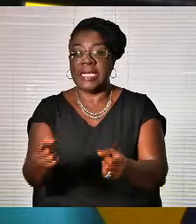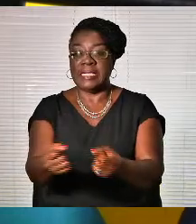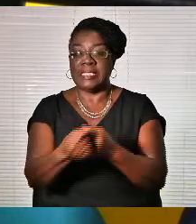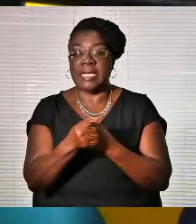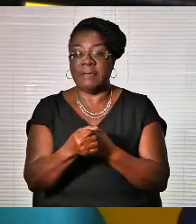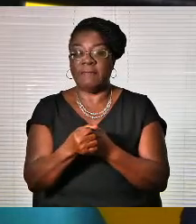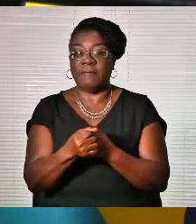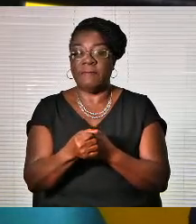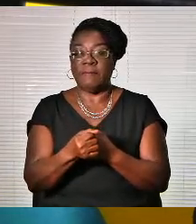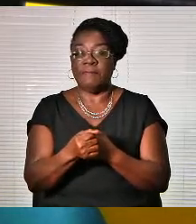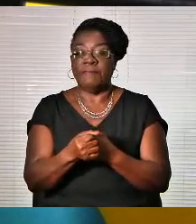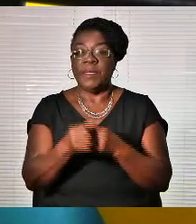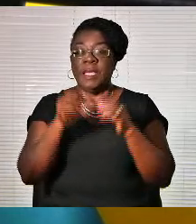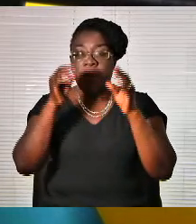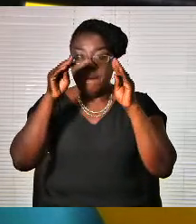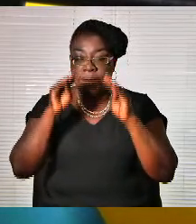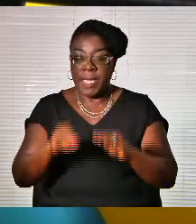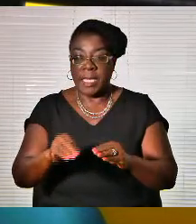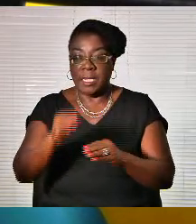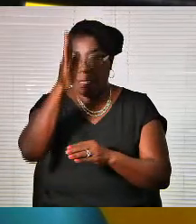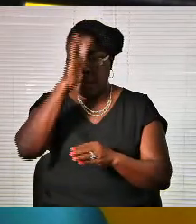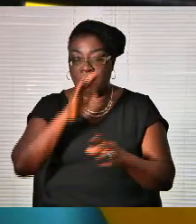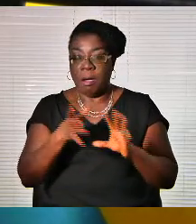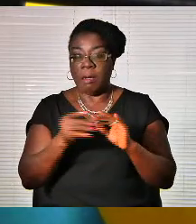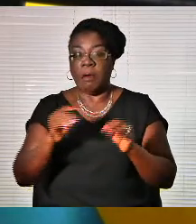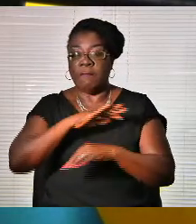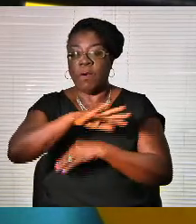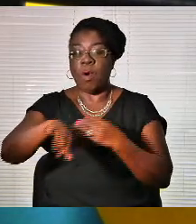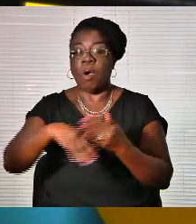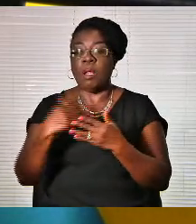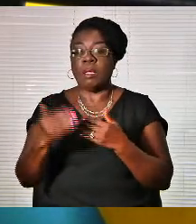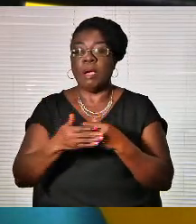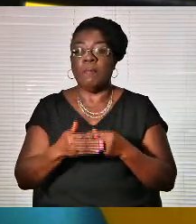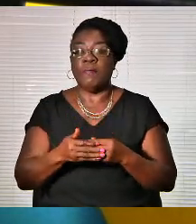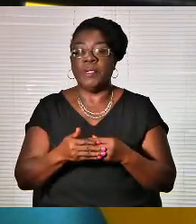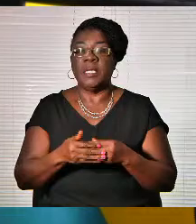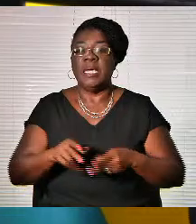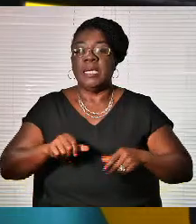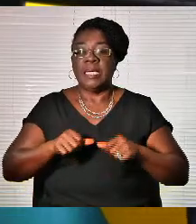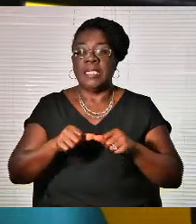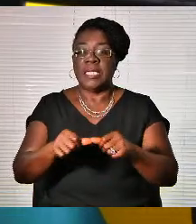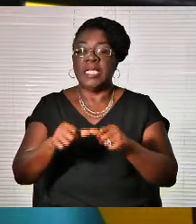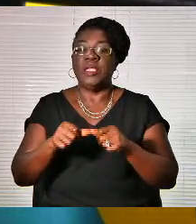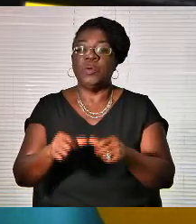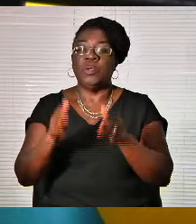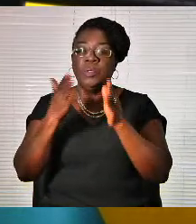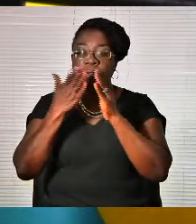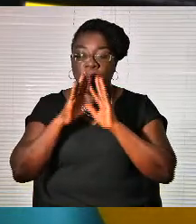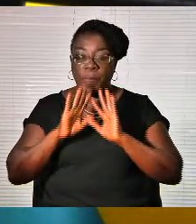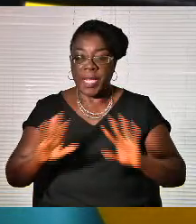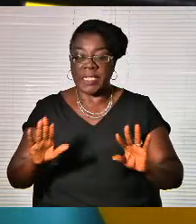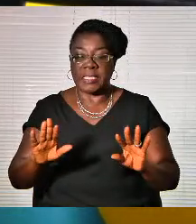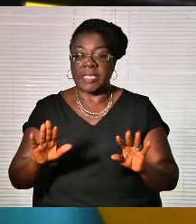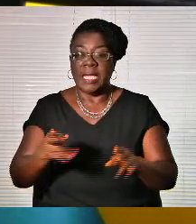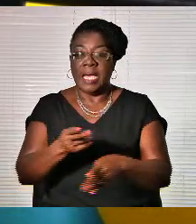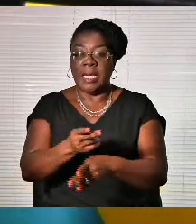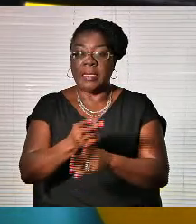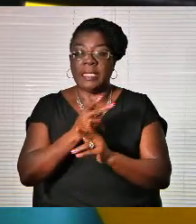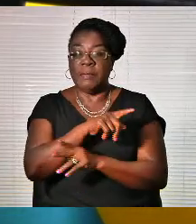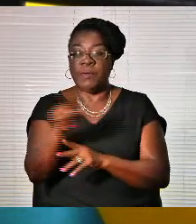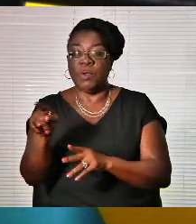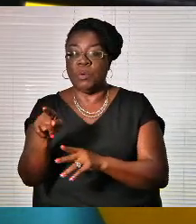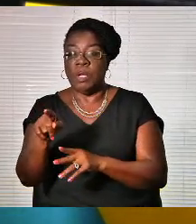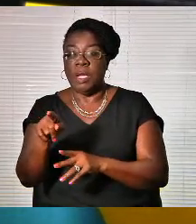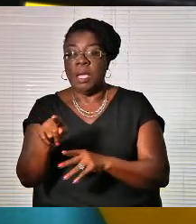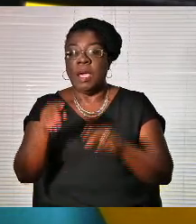May the God of all comfort continue to bless and keep you. And may the Lord continue to bless and